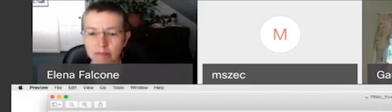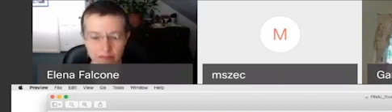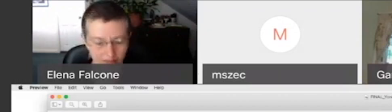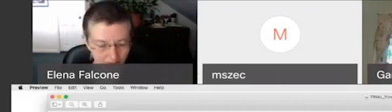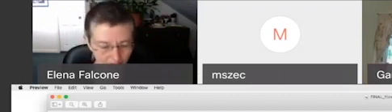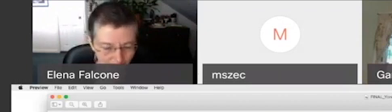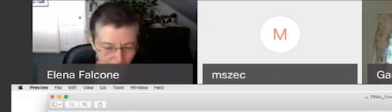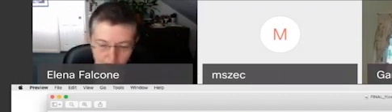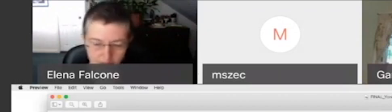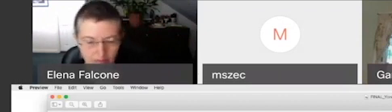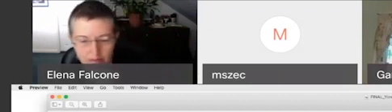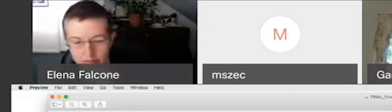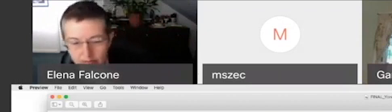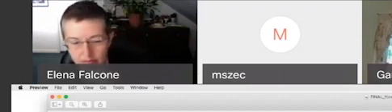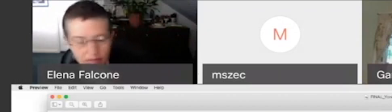number is